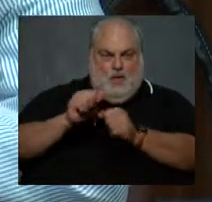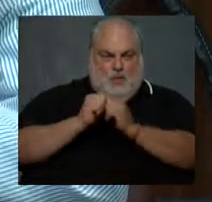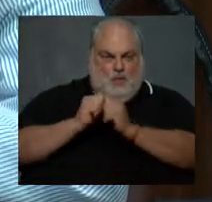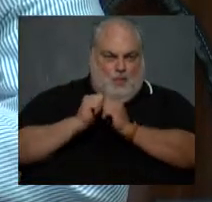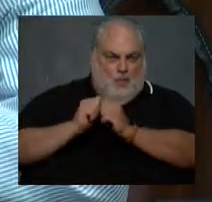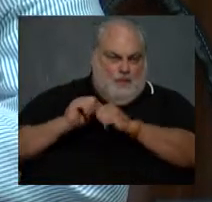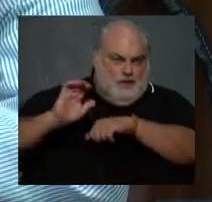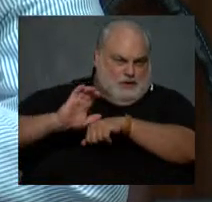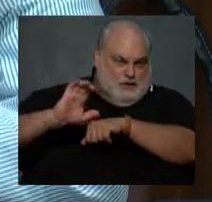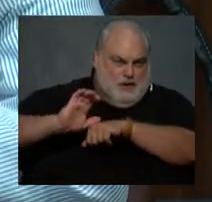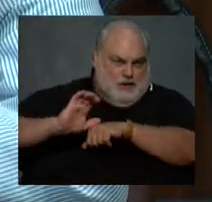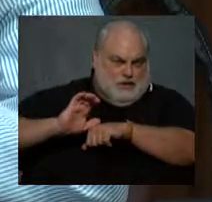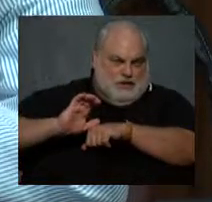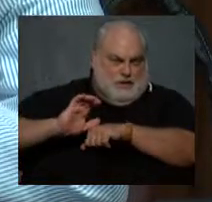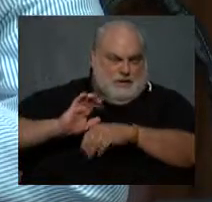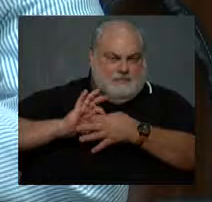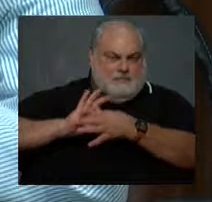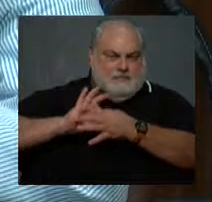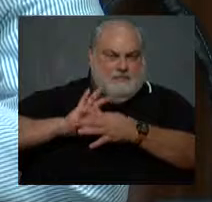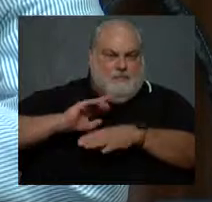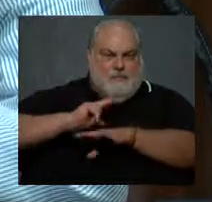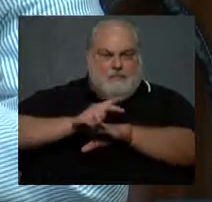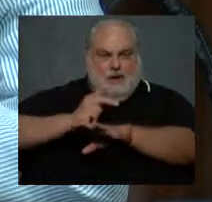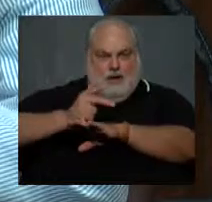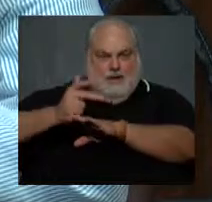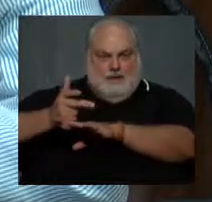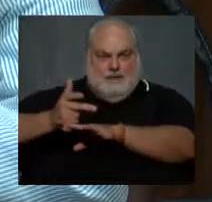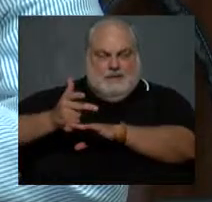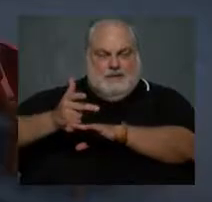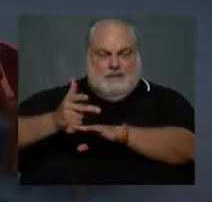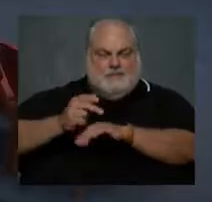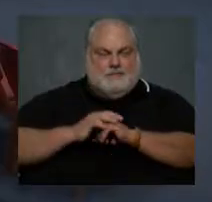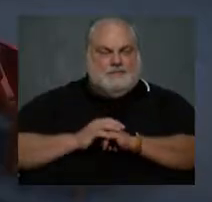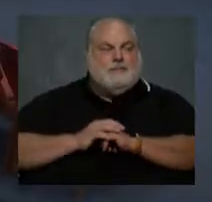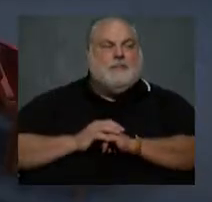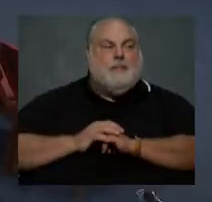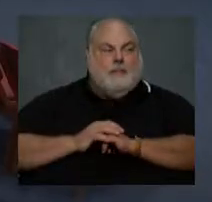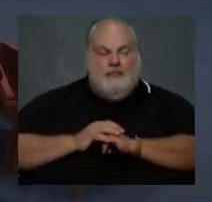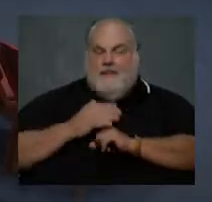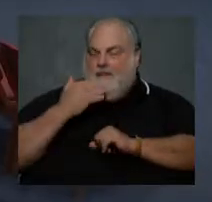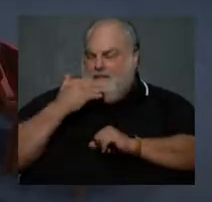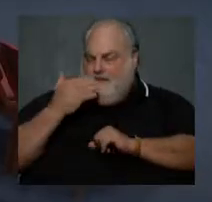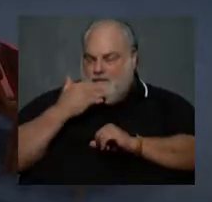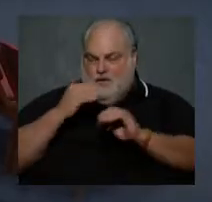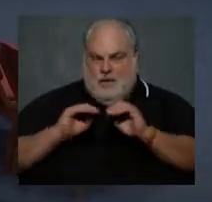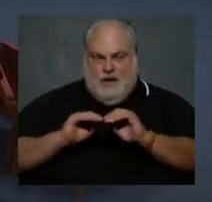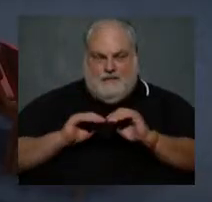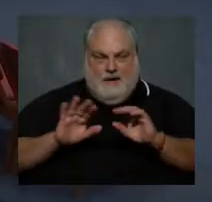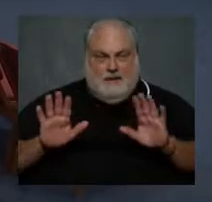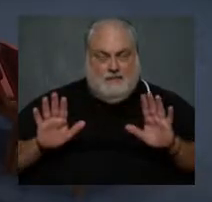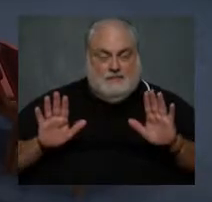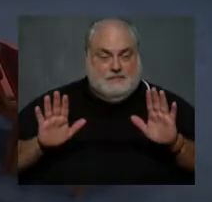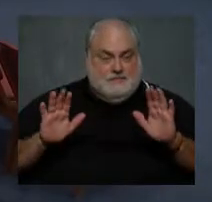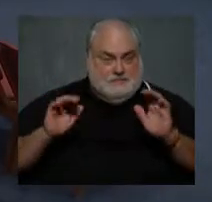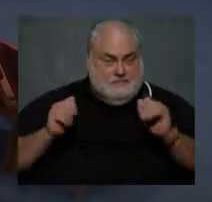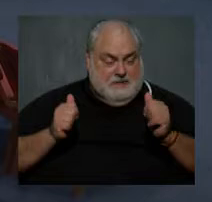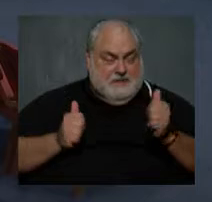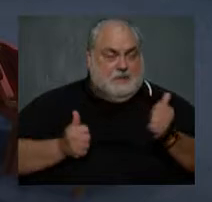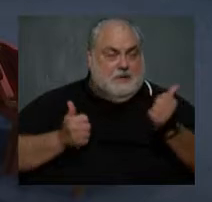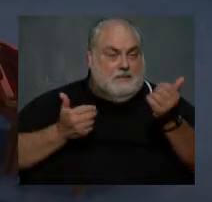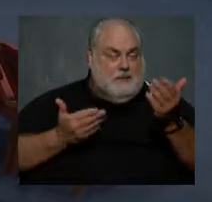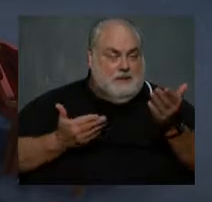church to get a letter concerning parking. I understand. Thank you for clarifying that. We heard the staff